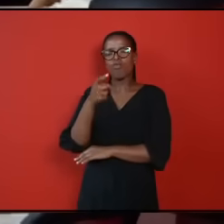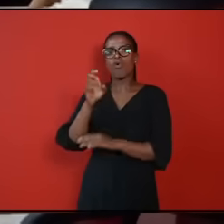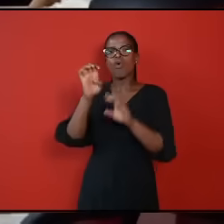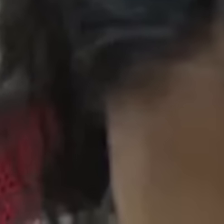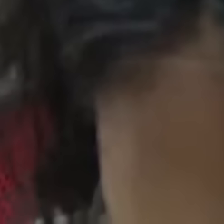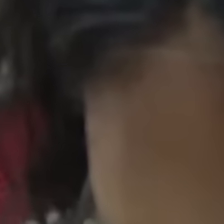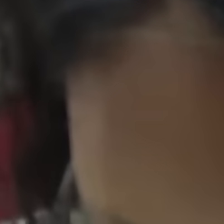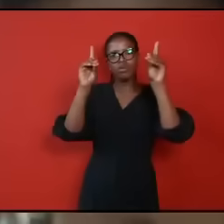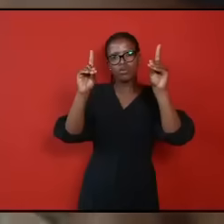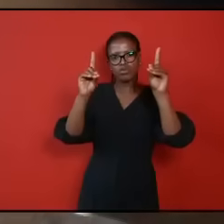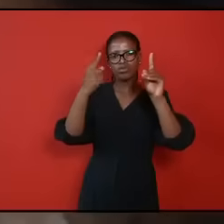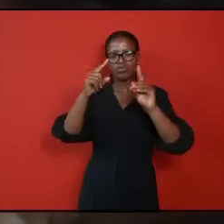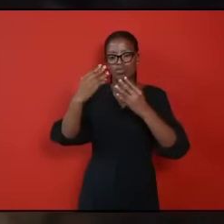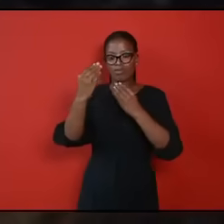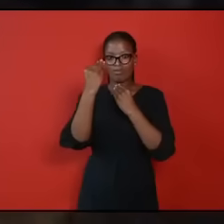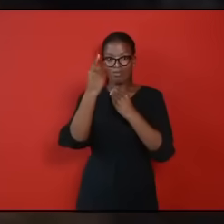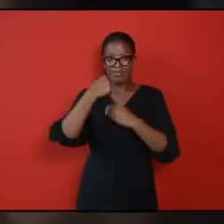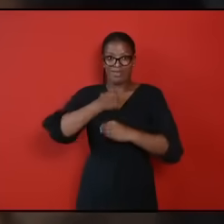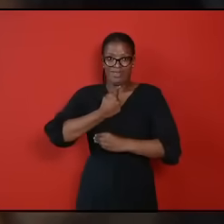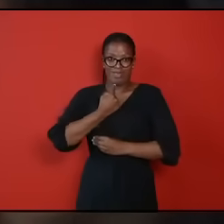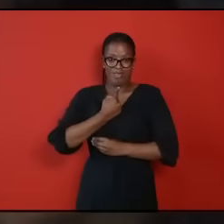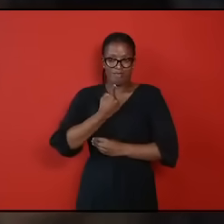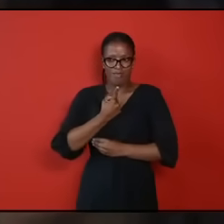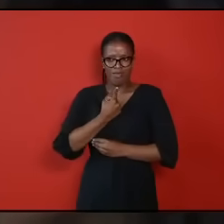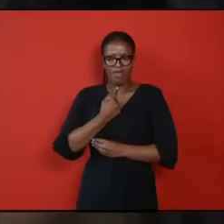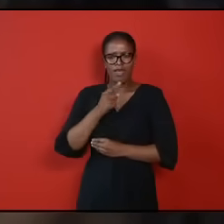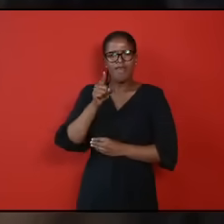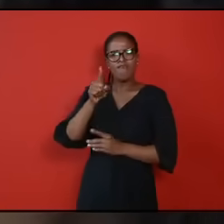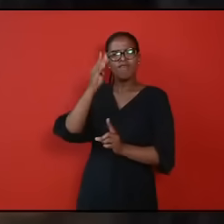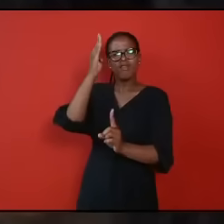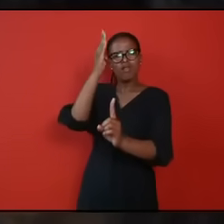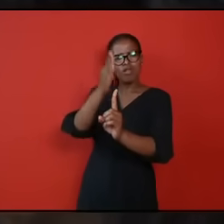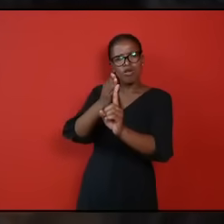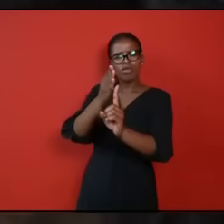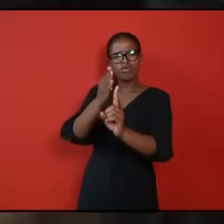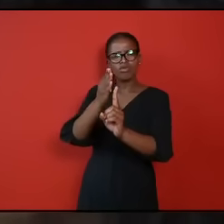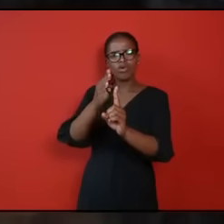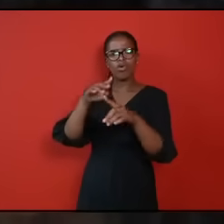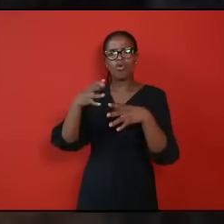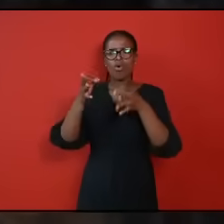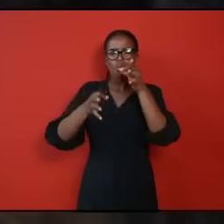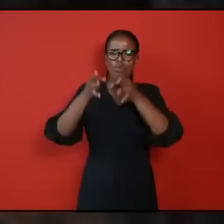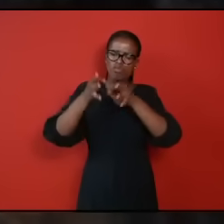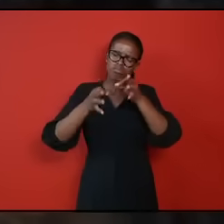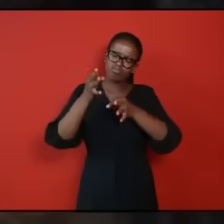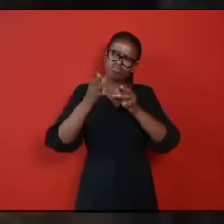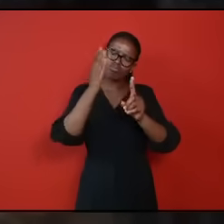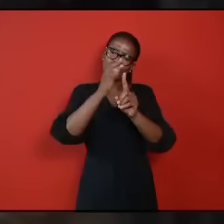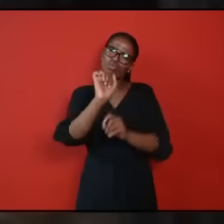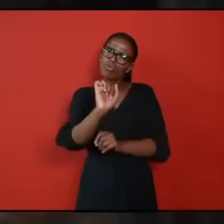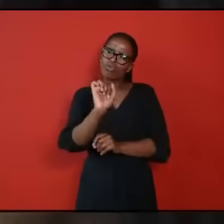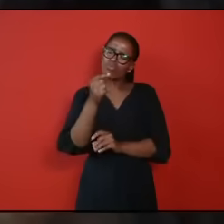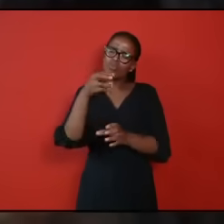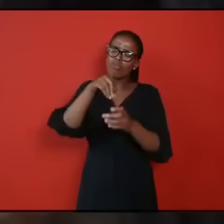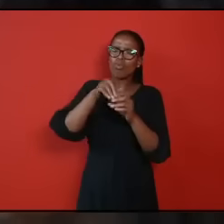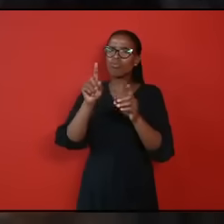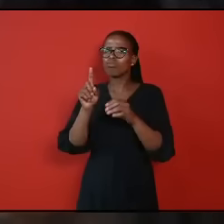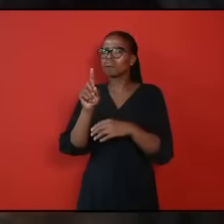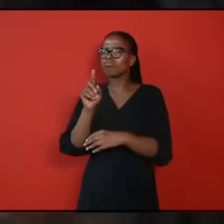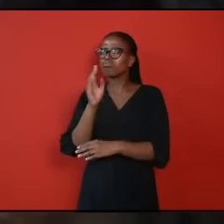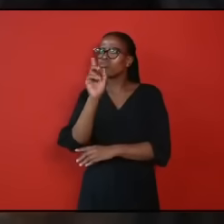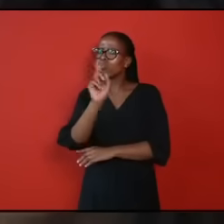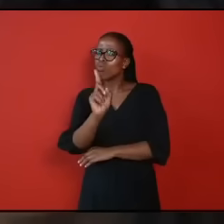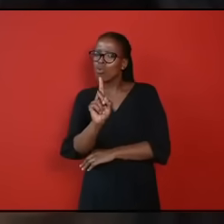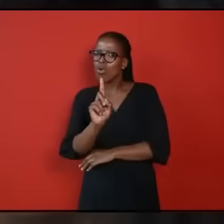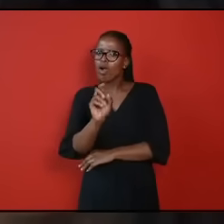educational, if you will, for myself. What's your approach to coalition politics? If I'm understanding you correctly, it's